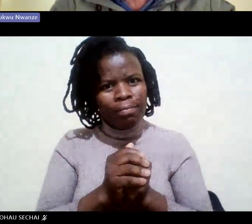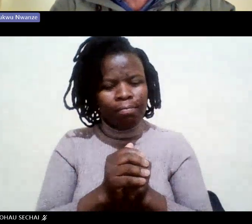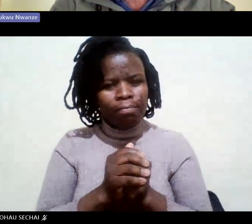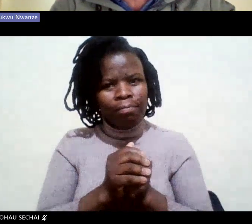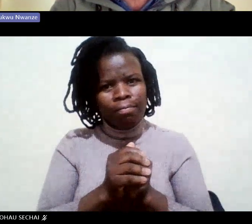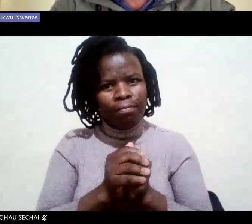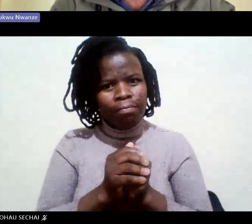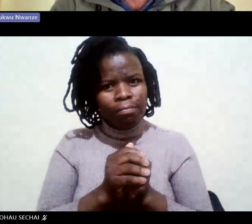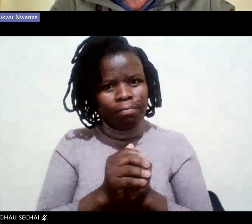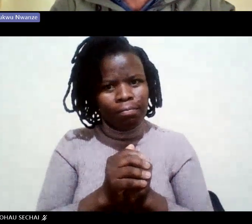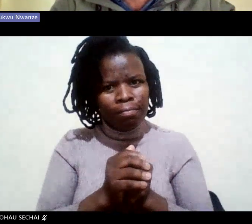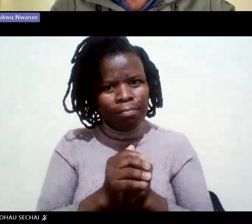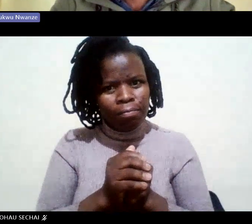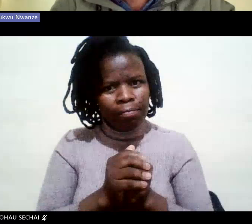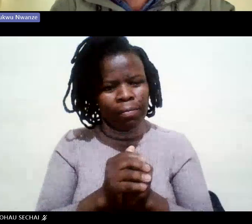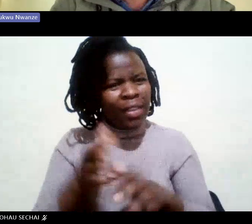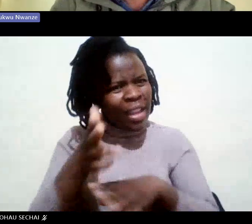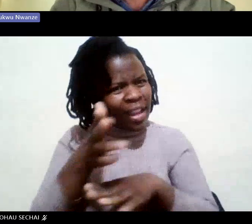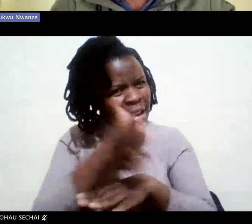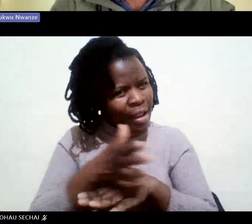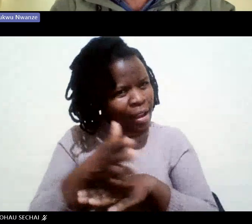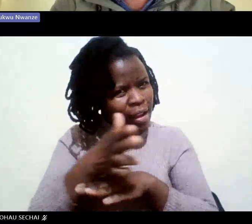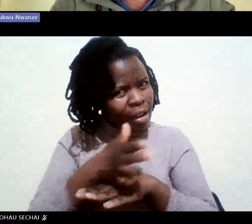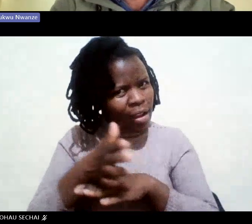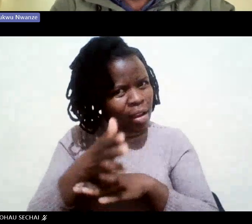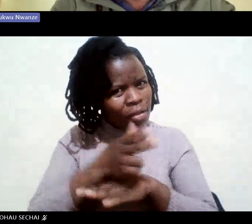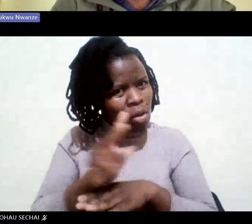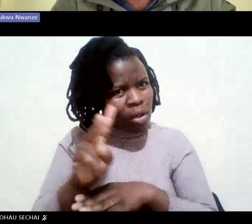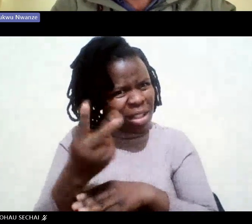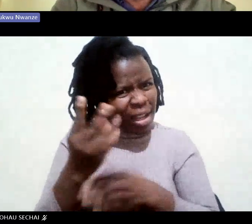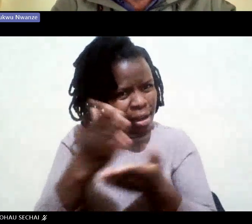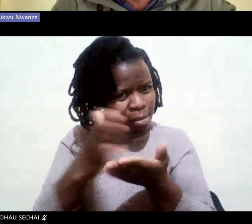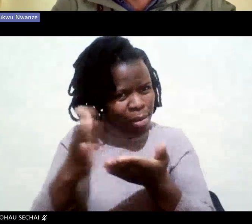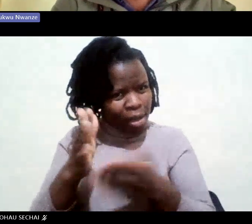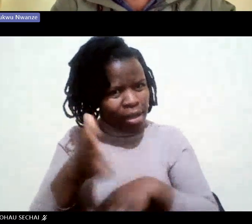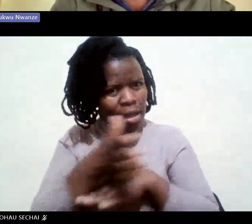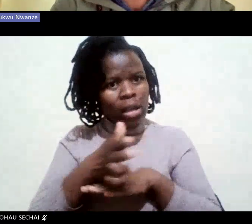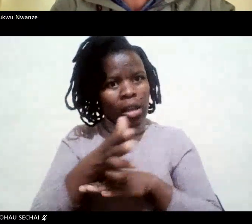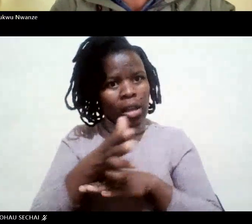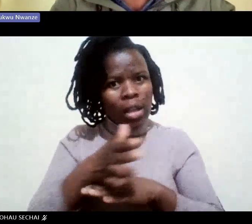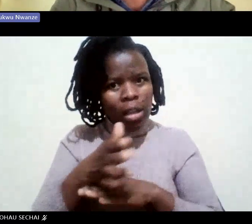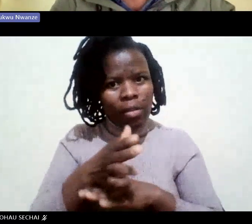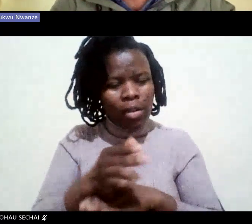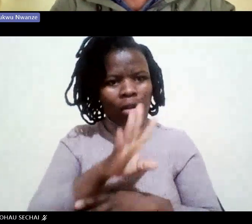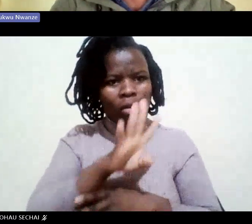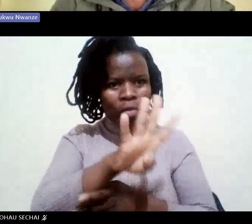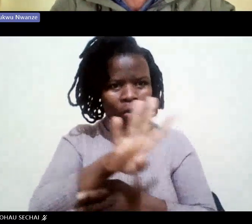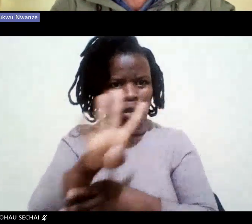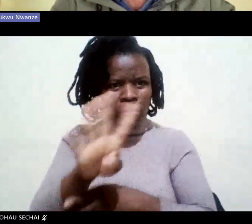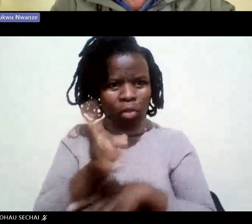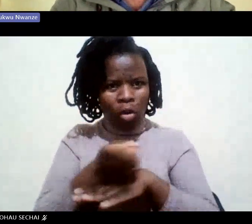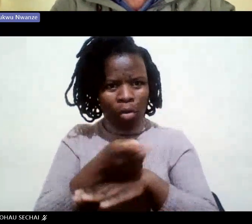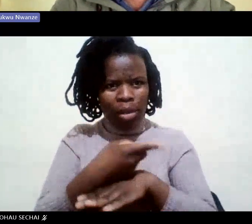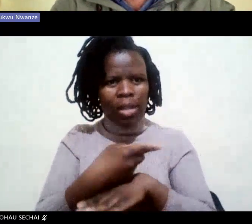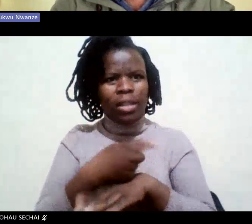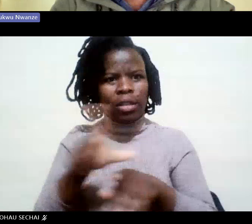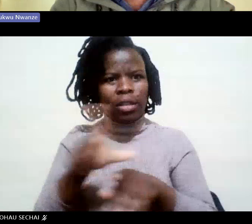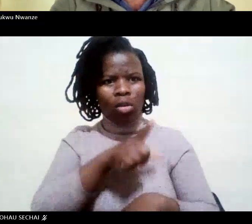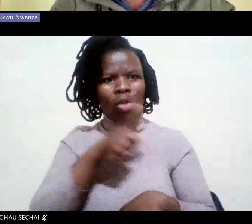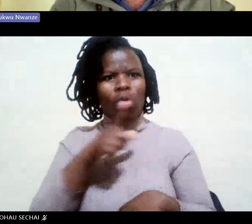the second part of the video is about 44 minutes. So definitely we won't be able to finish with